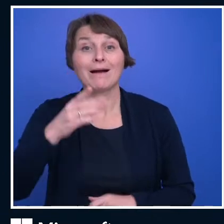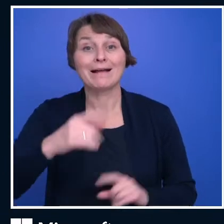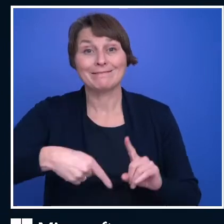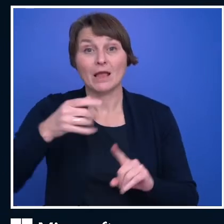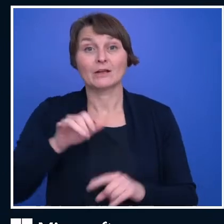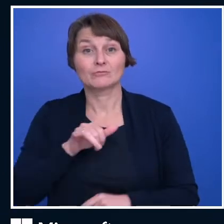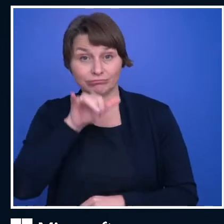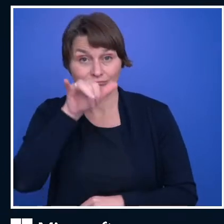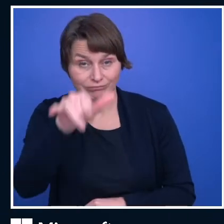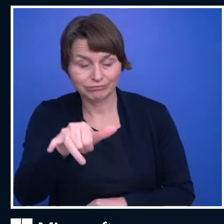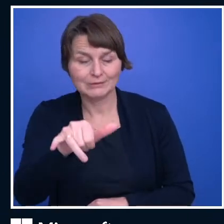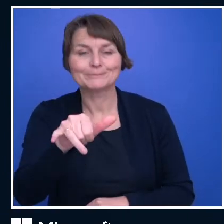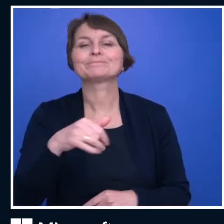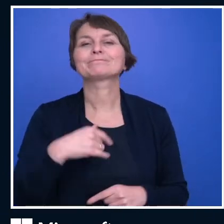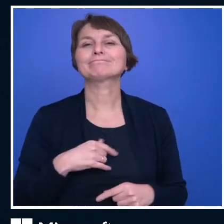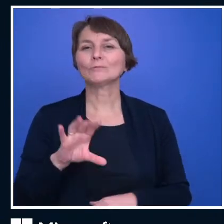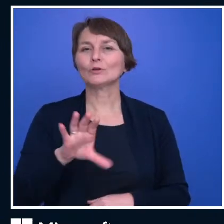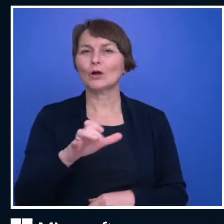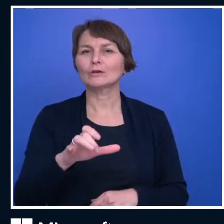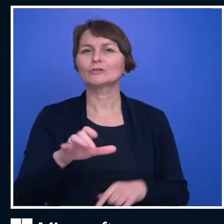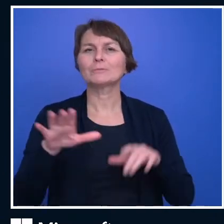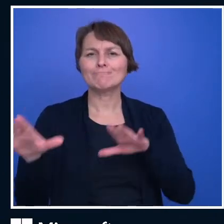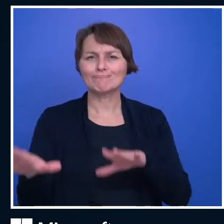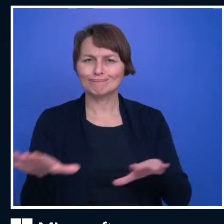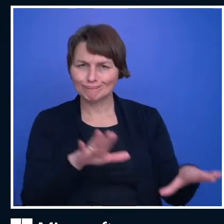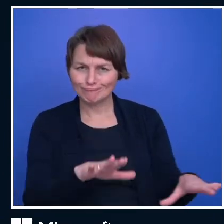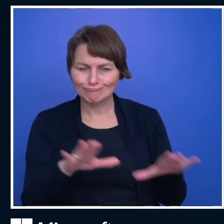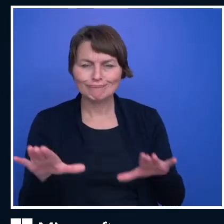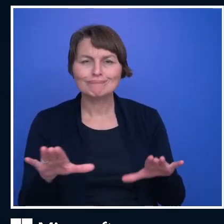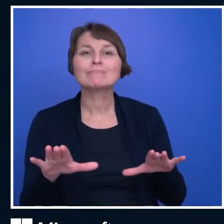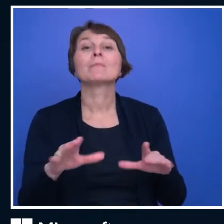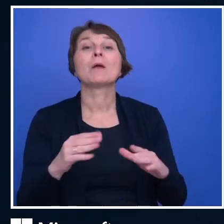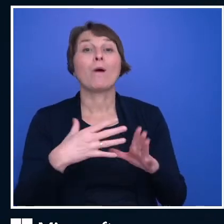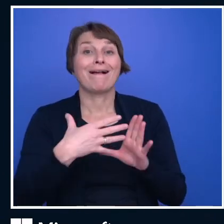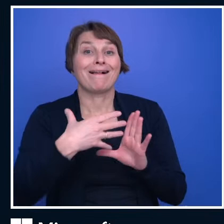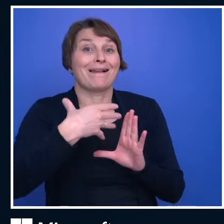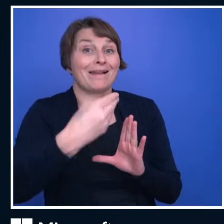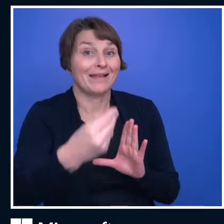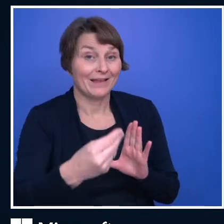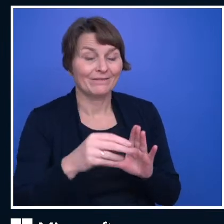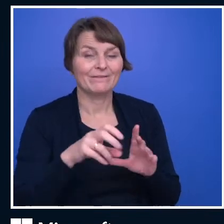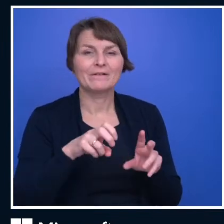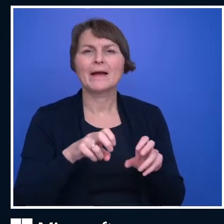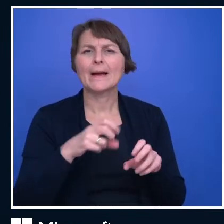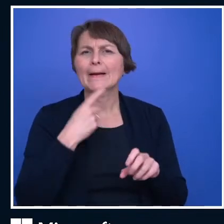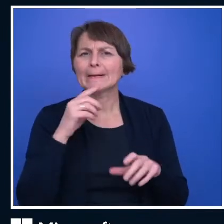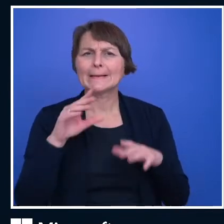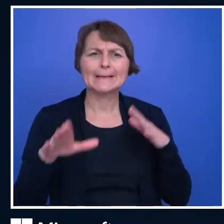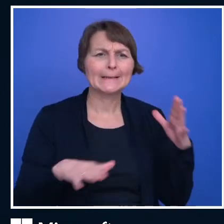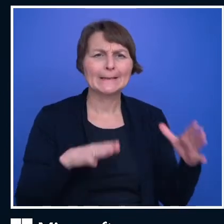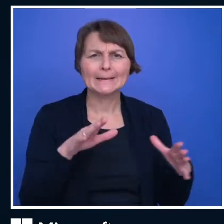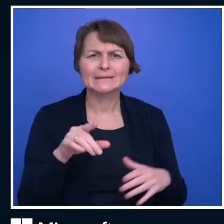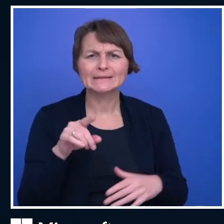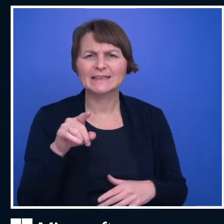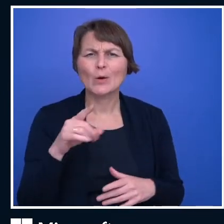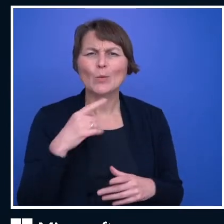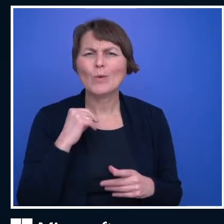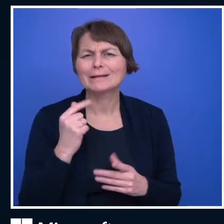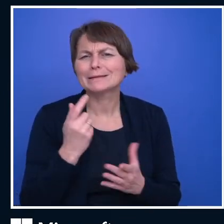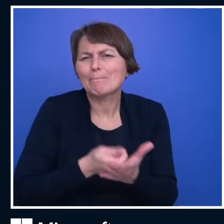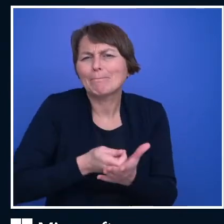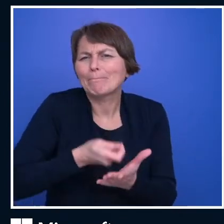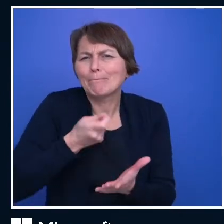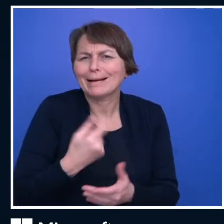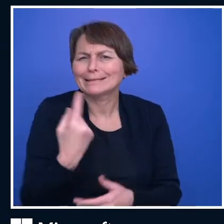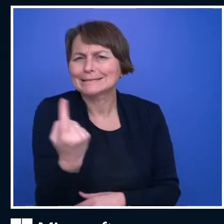week relaxing. As I'm about to leave, I wanted to get something that's fresh in that country that you can't find elsewhere